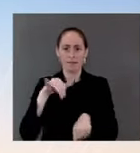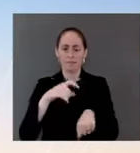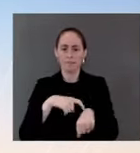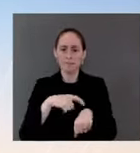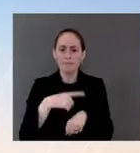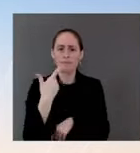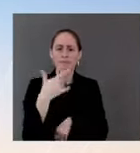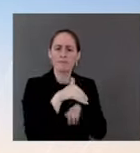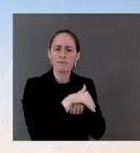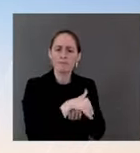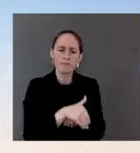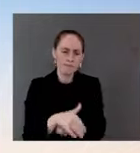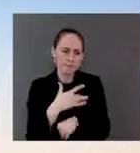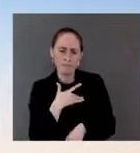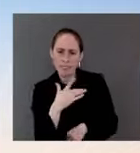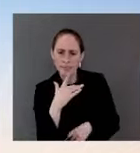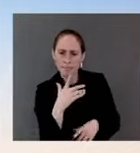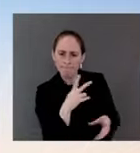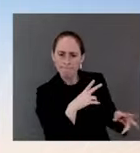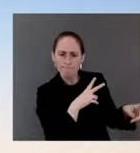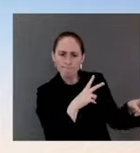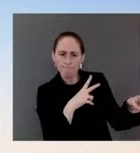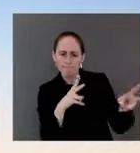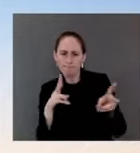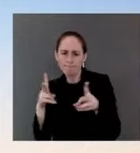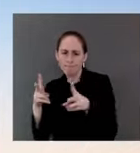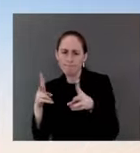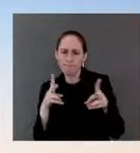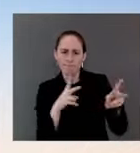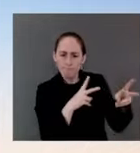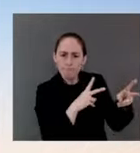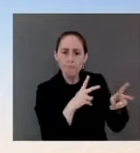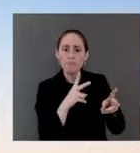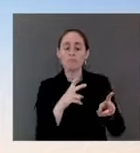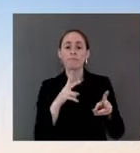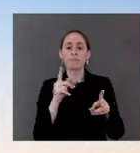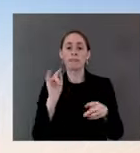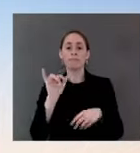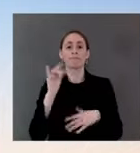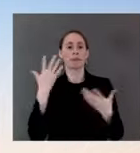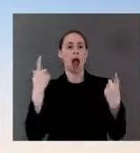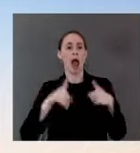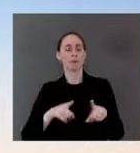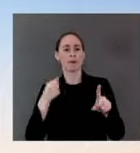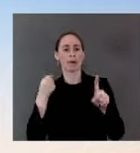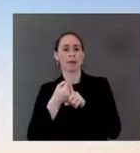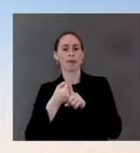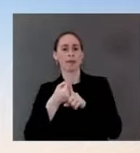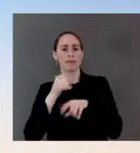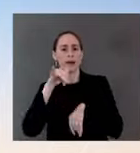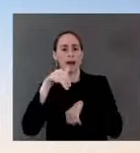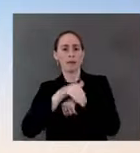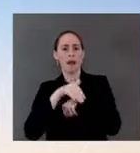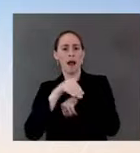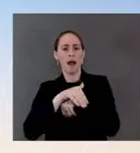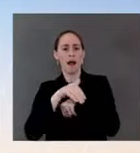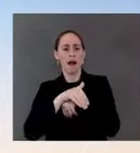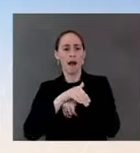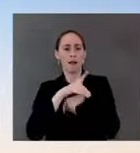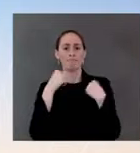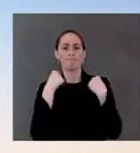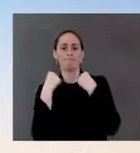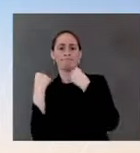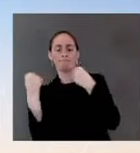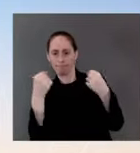by enemy small arms fire. An improvised explosive device disabled the vehicle, causing it to become engulfed in flames.